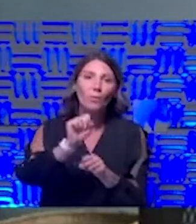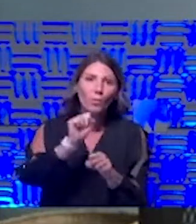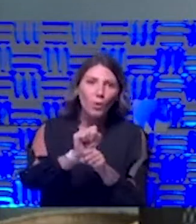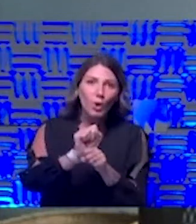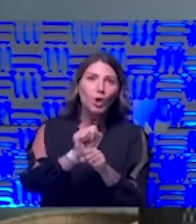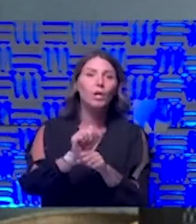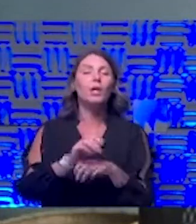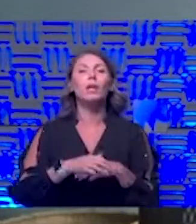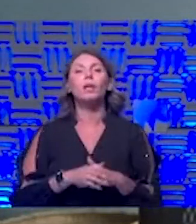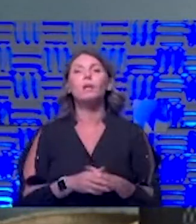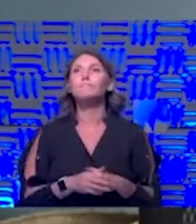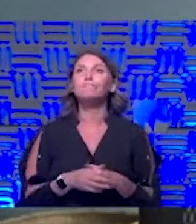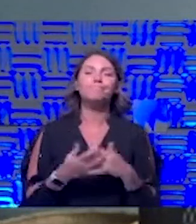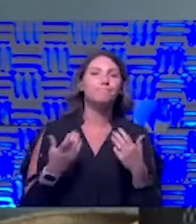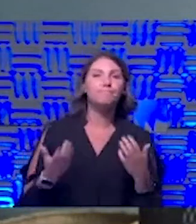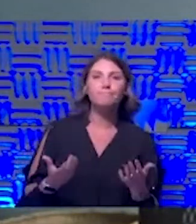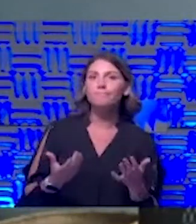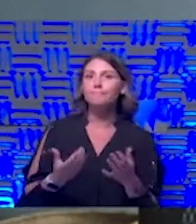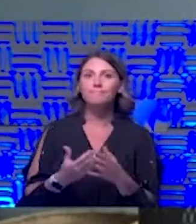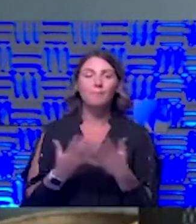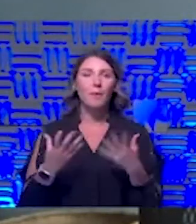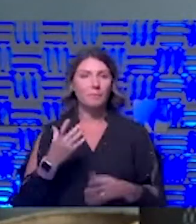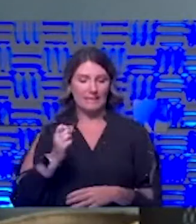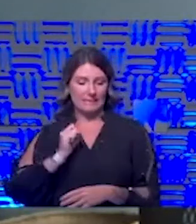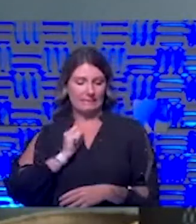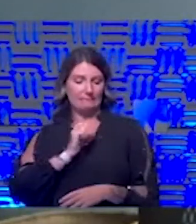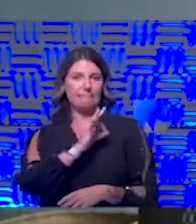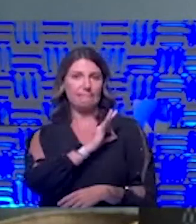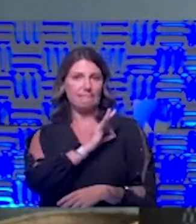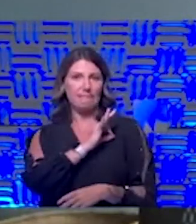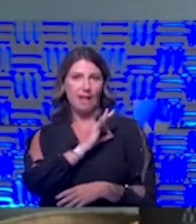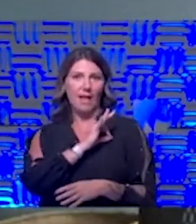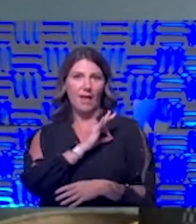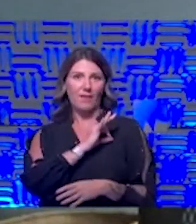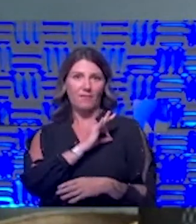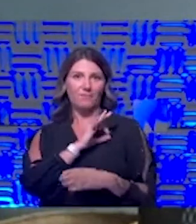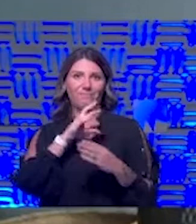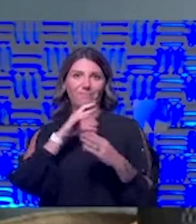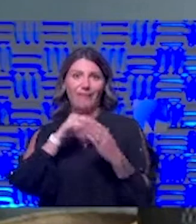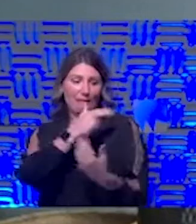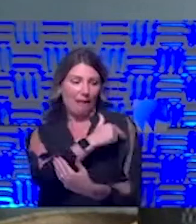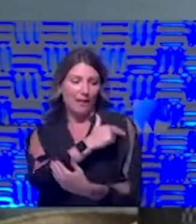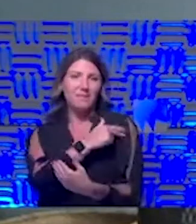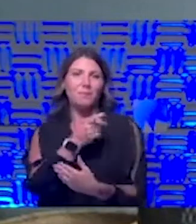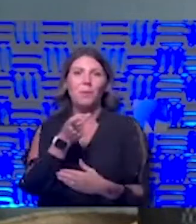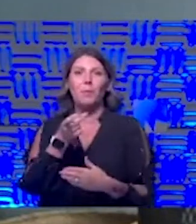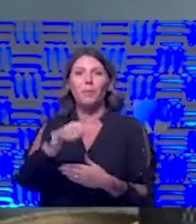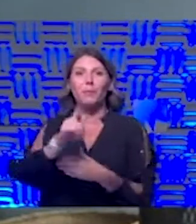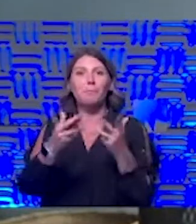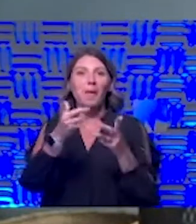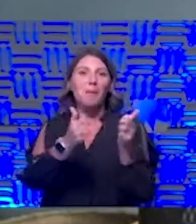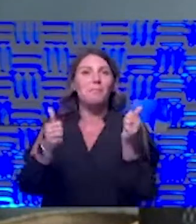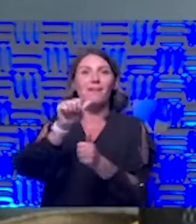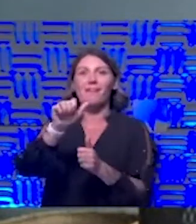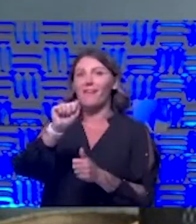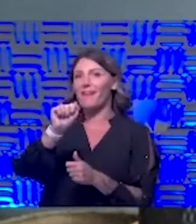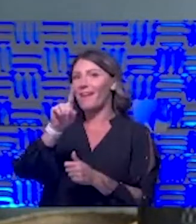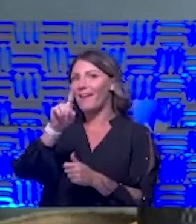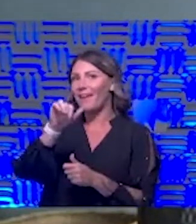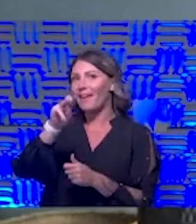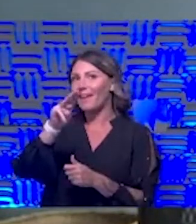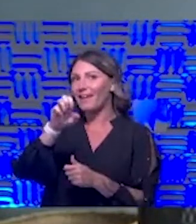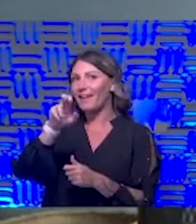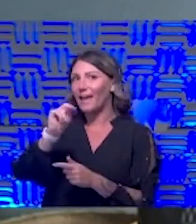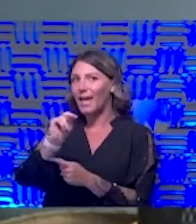even as a staff member at a hospital in administration, perhaps they're calling and canceling lots